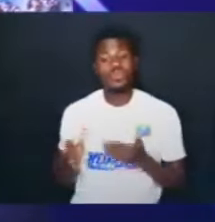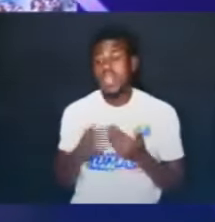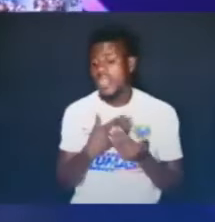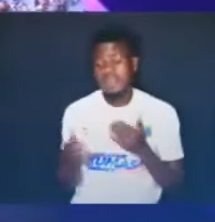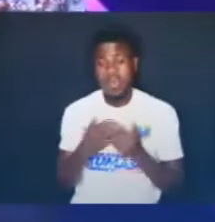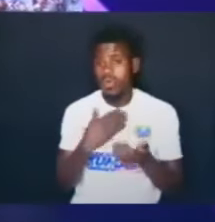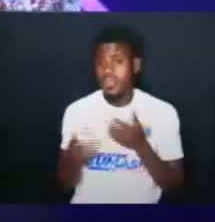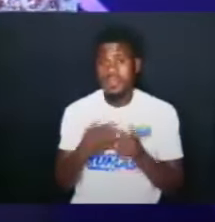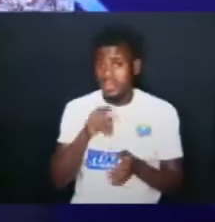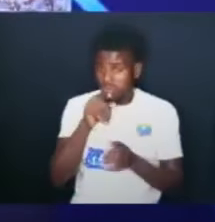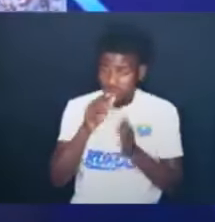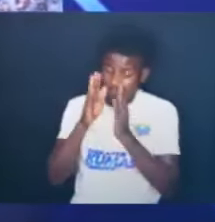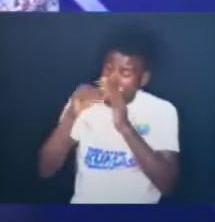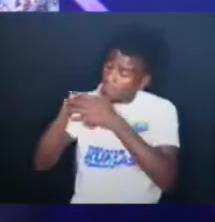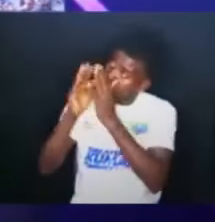yours.